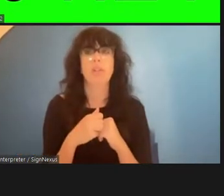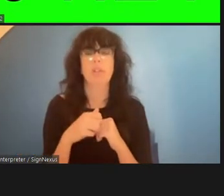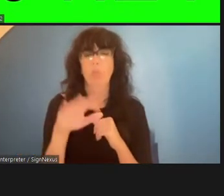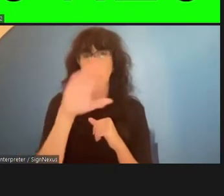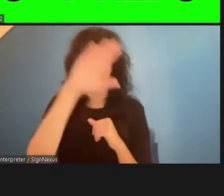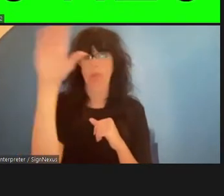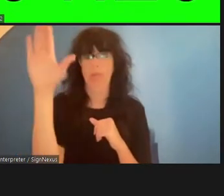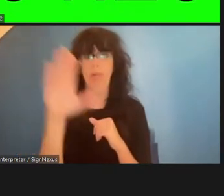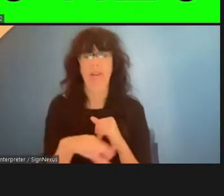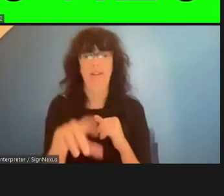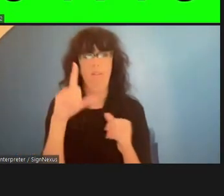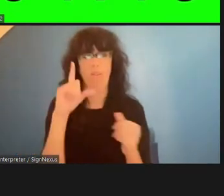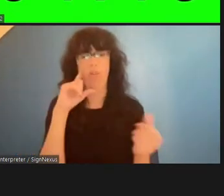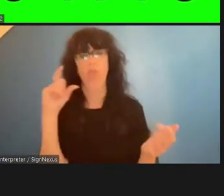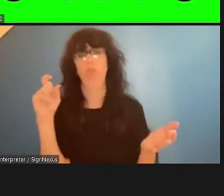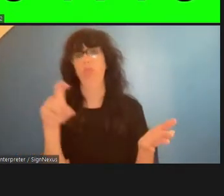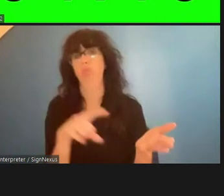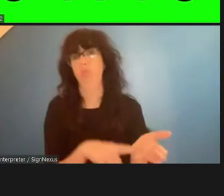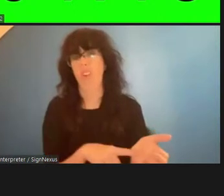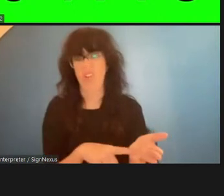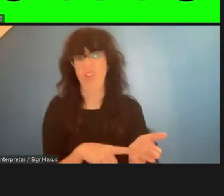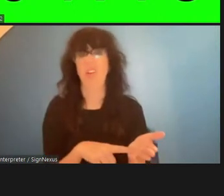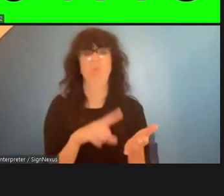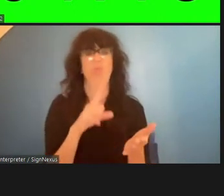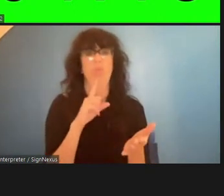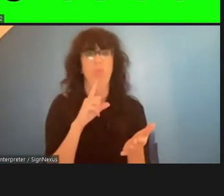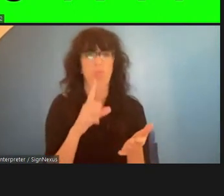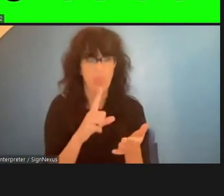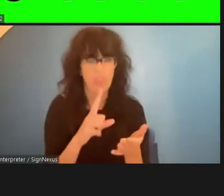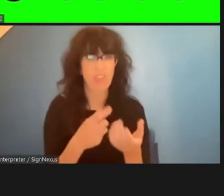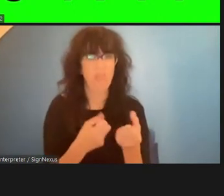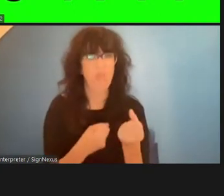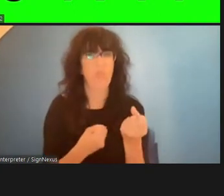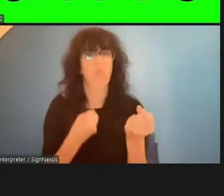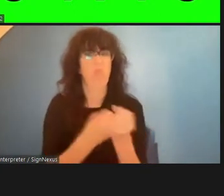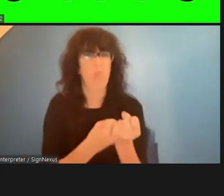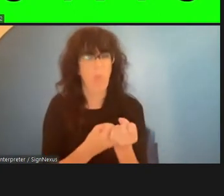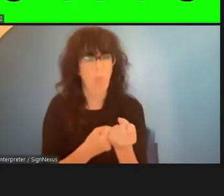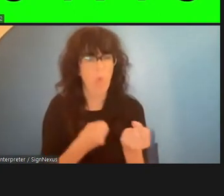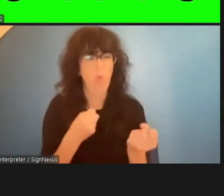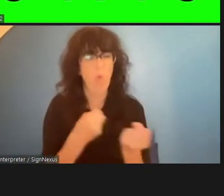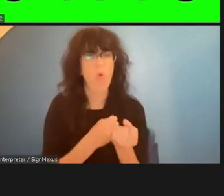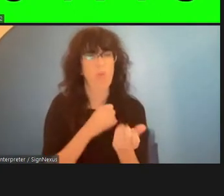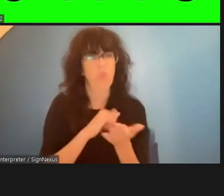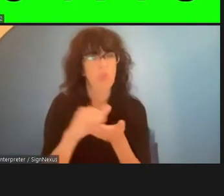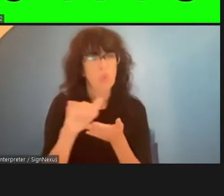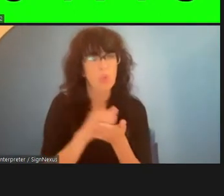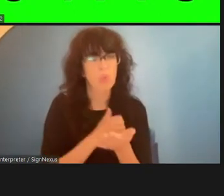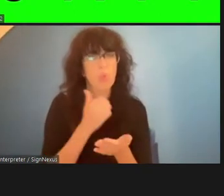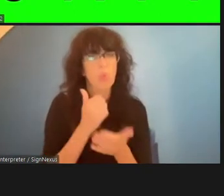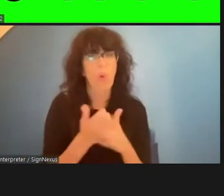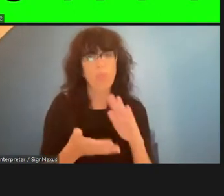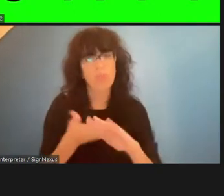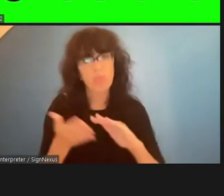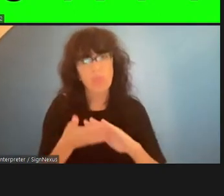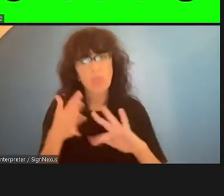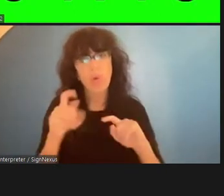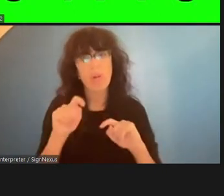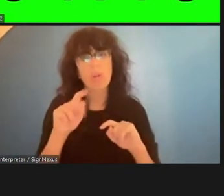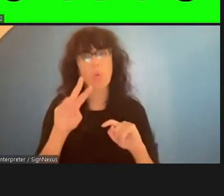and we are the backbone of new york city that runs keep another 24 hours